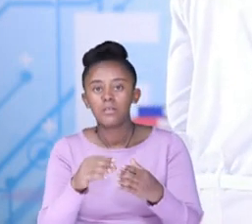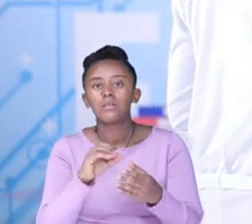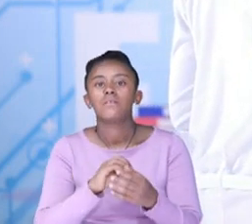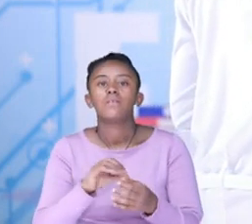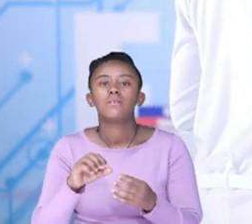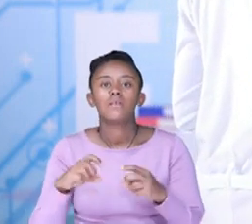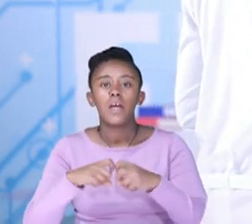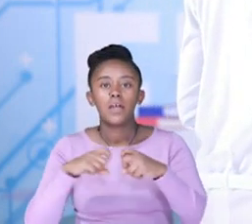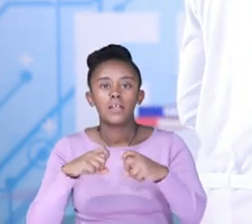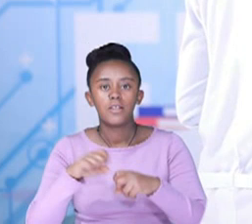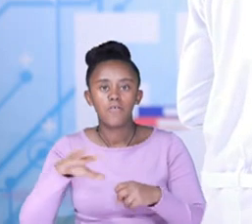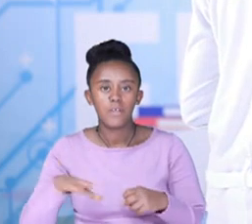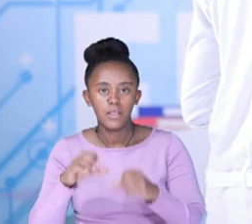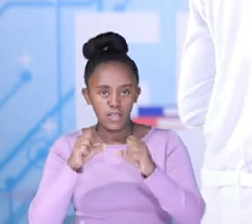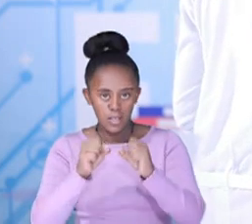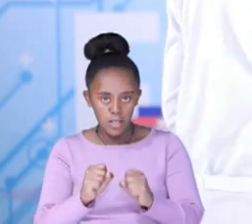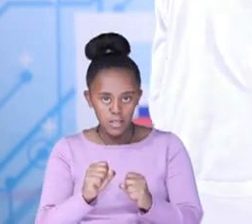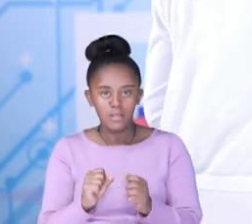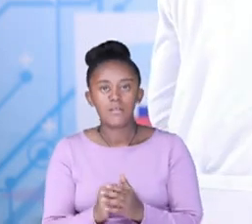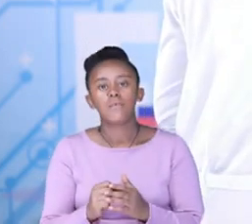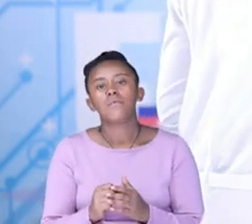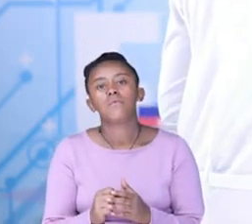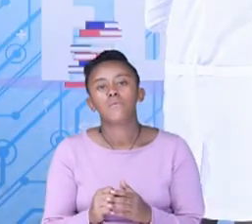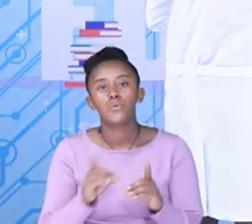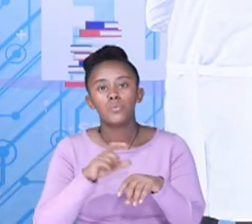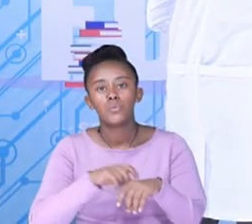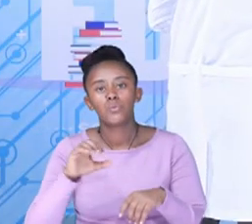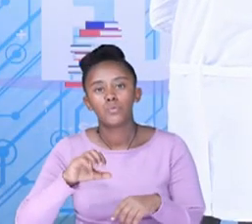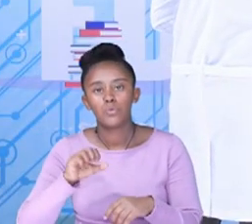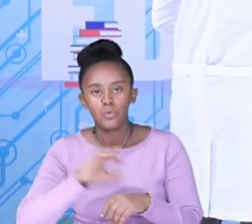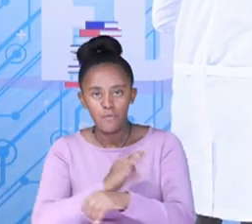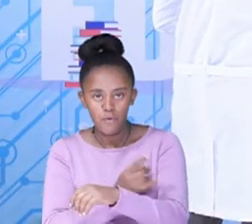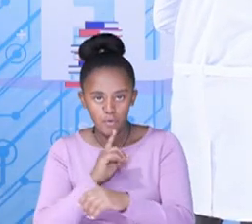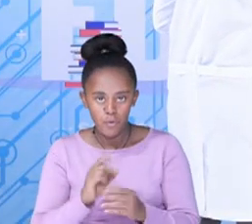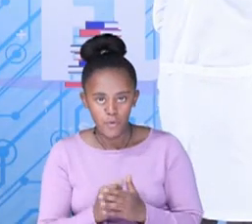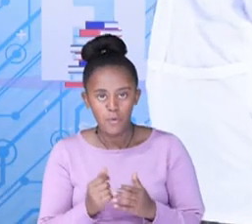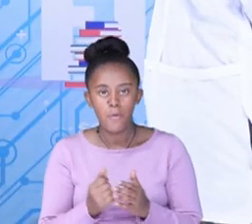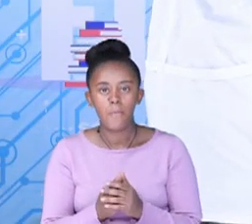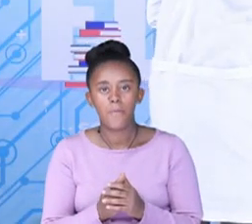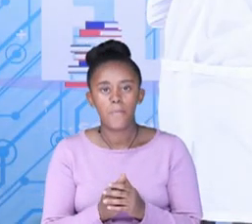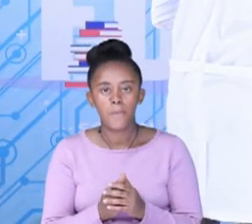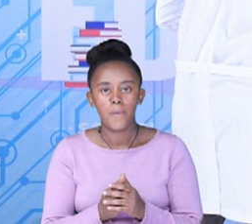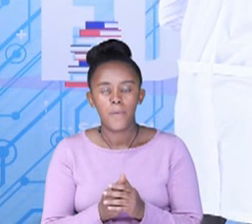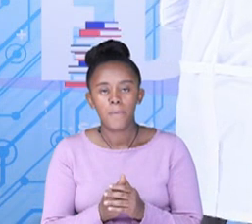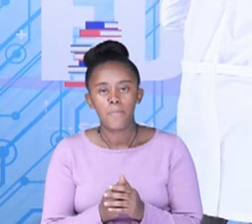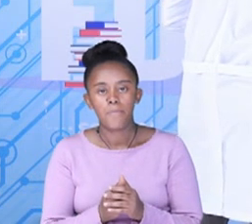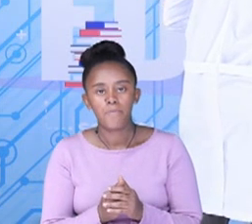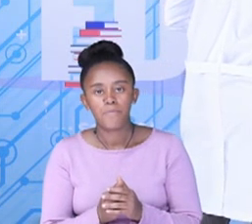field strength, and electric field strength is vector due to the force. And magnitude of electric field strength can be given